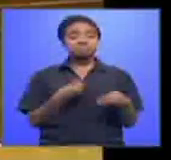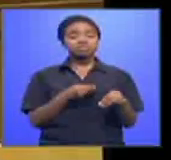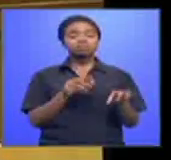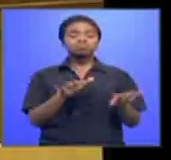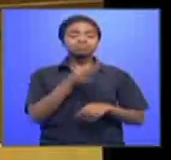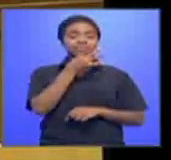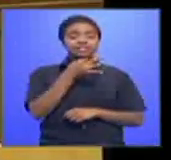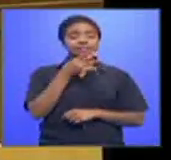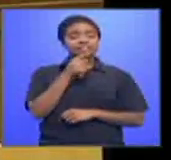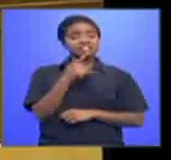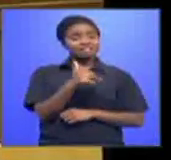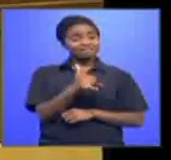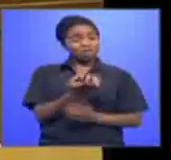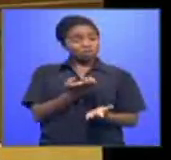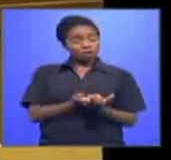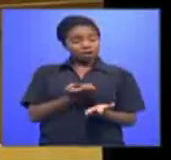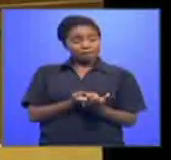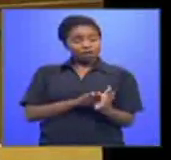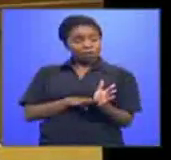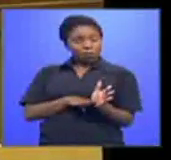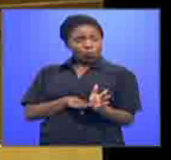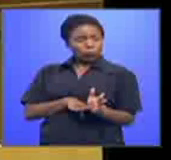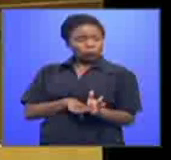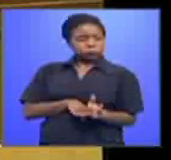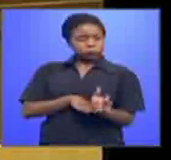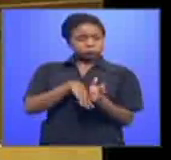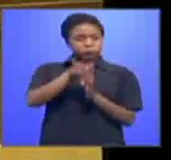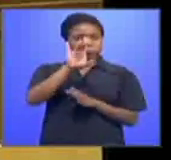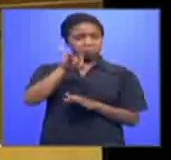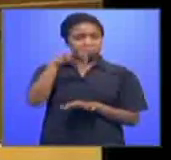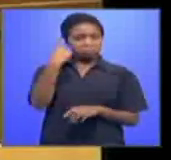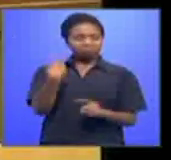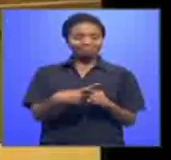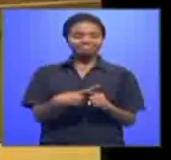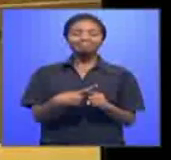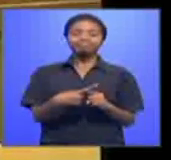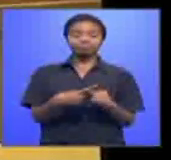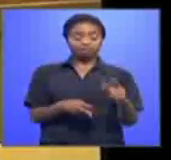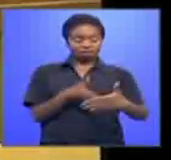to grow threefold, we must remove certain obstacles.